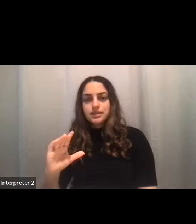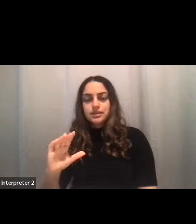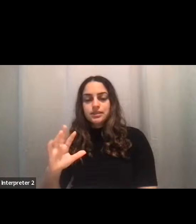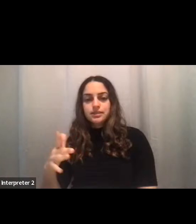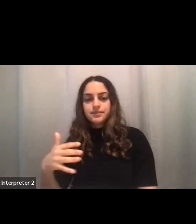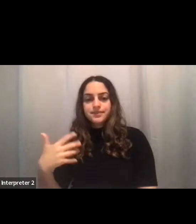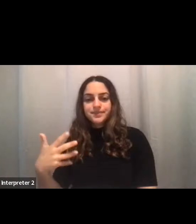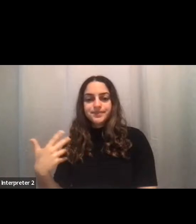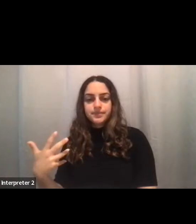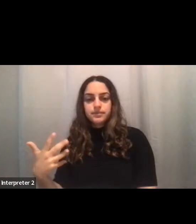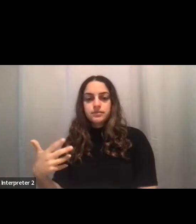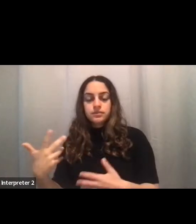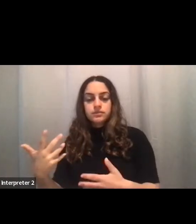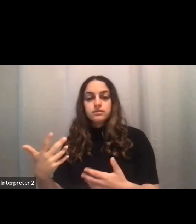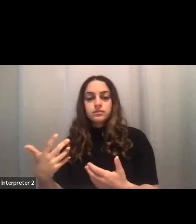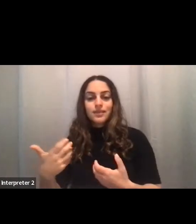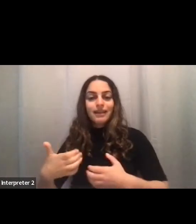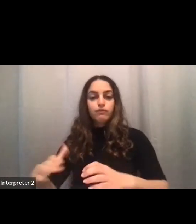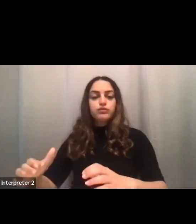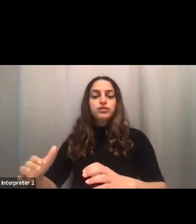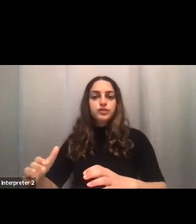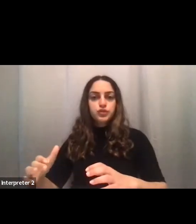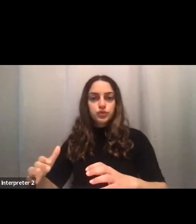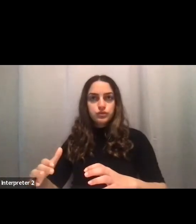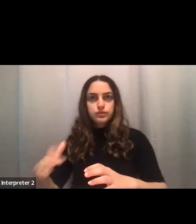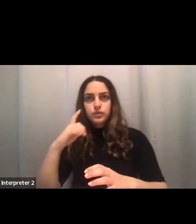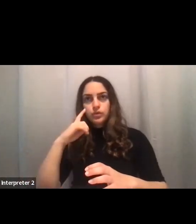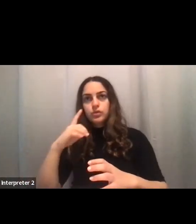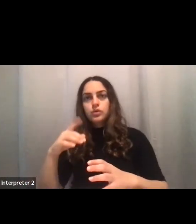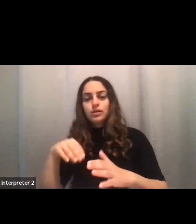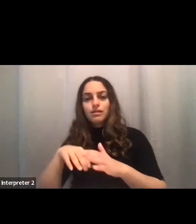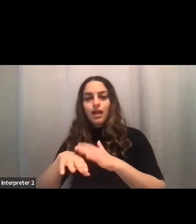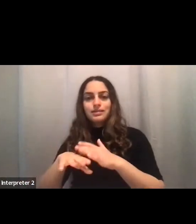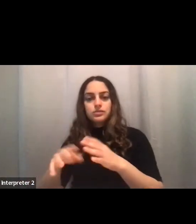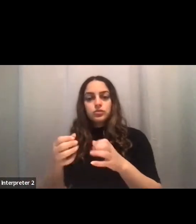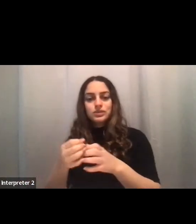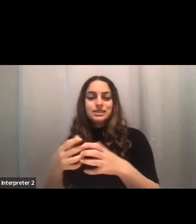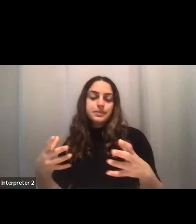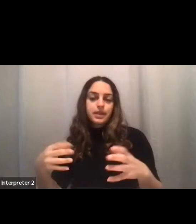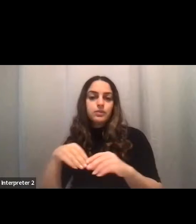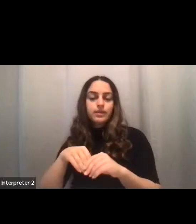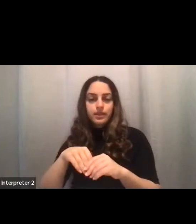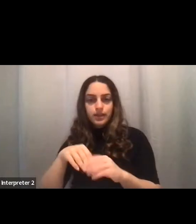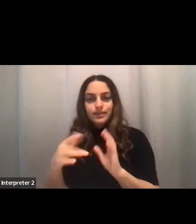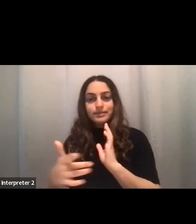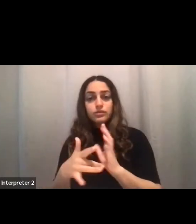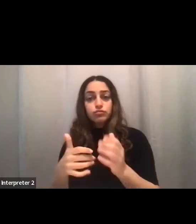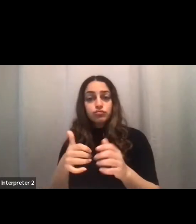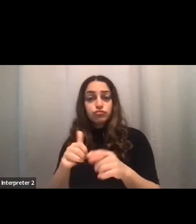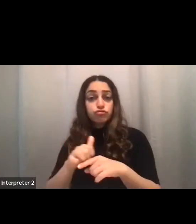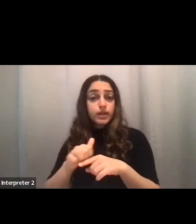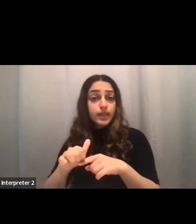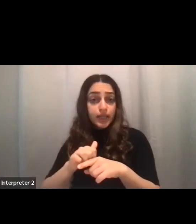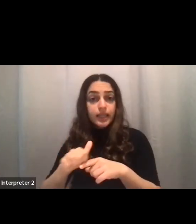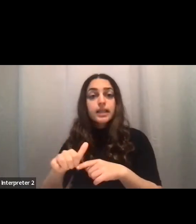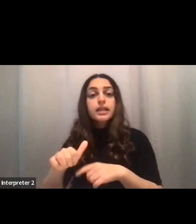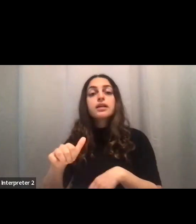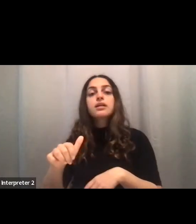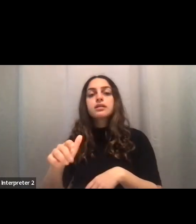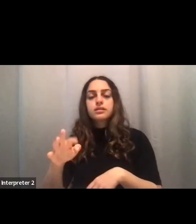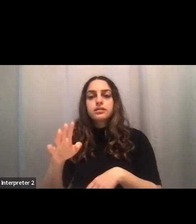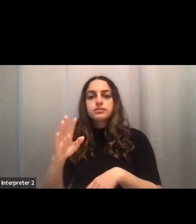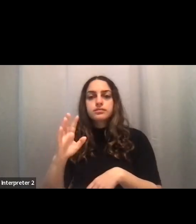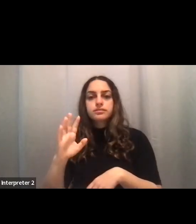efforts to expand access in technical training and in order to help